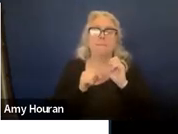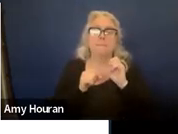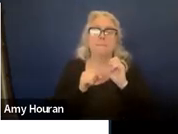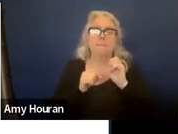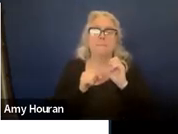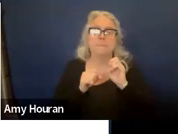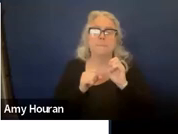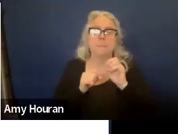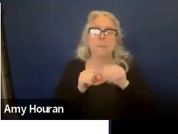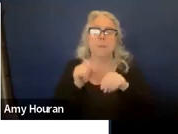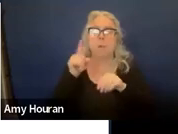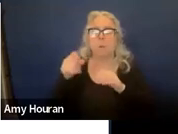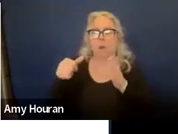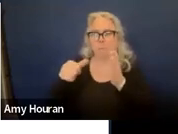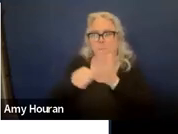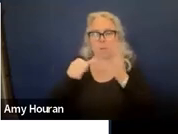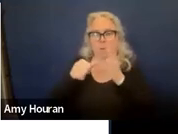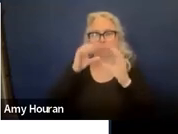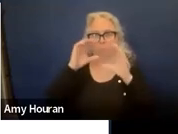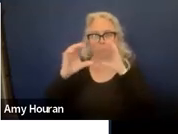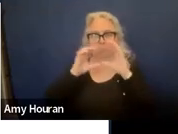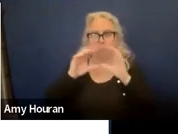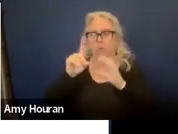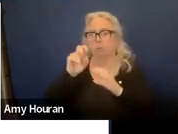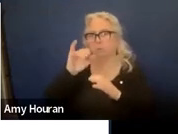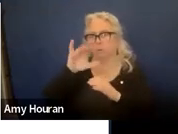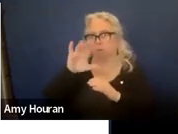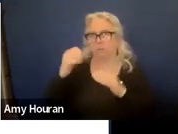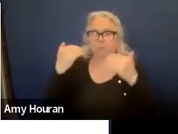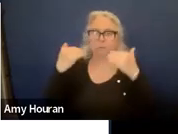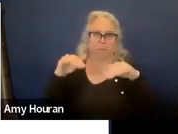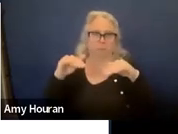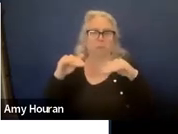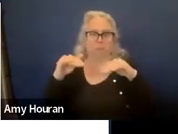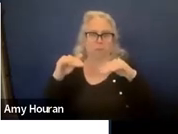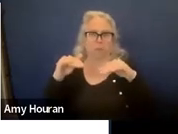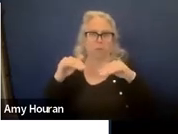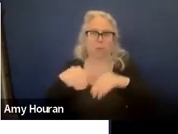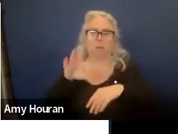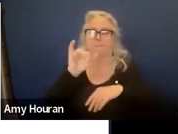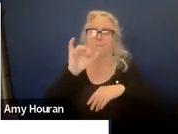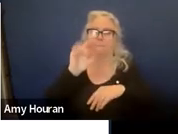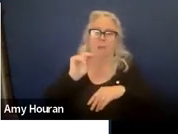one button communication device, limited fine motor.